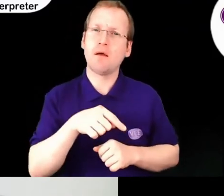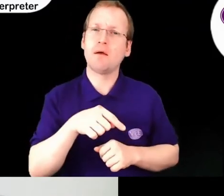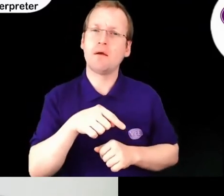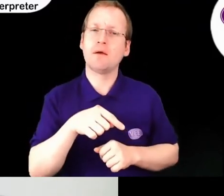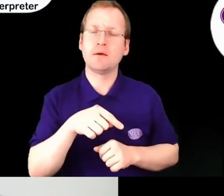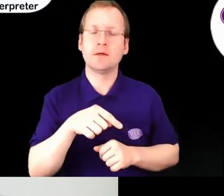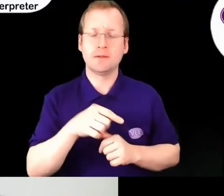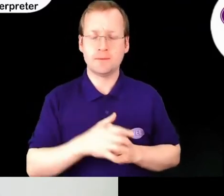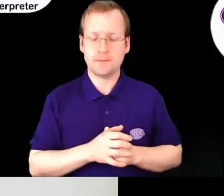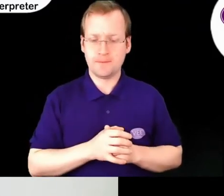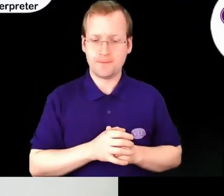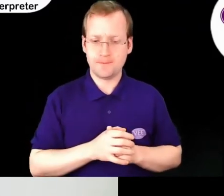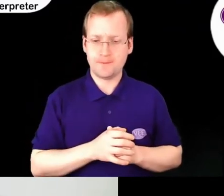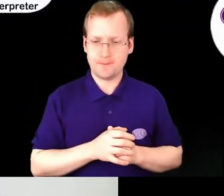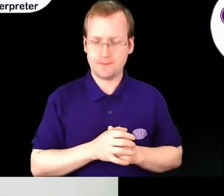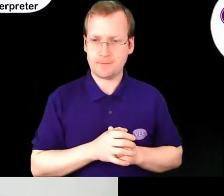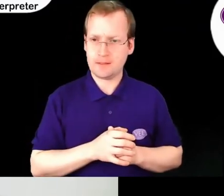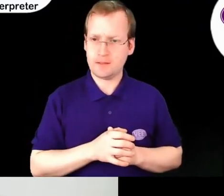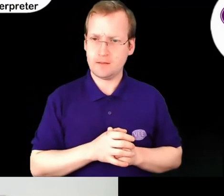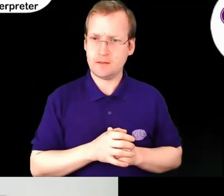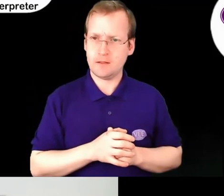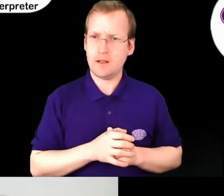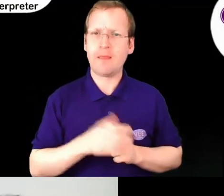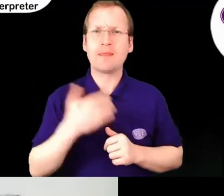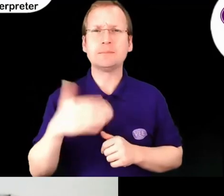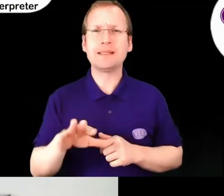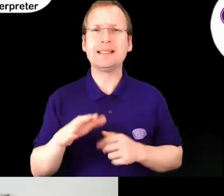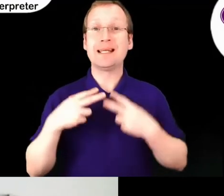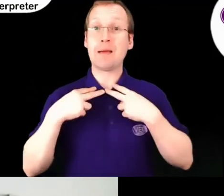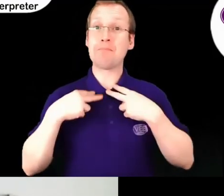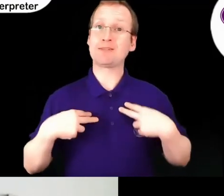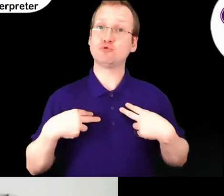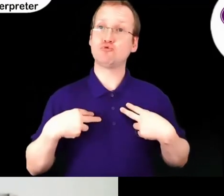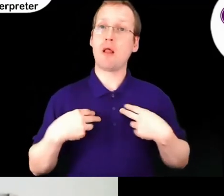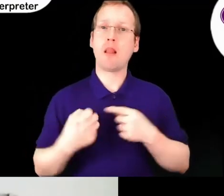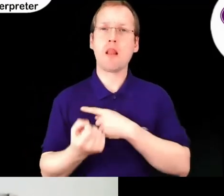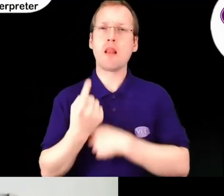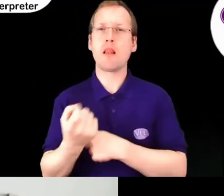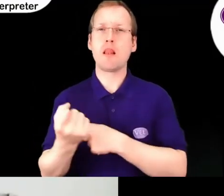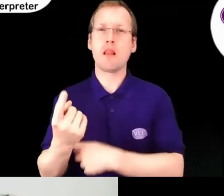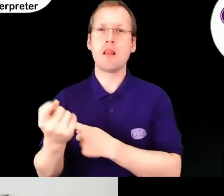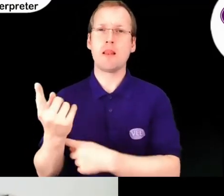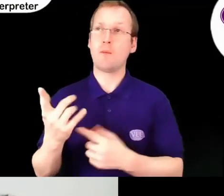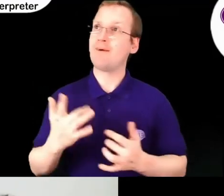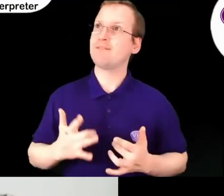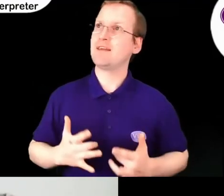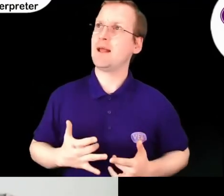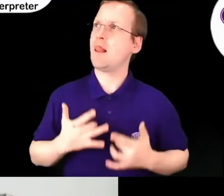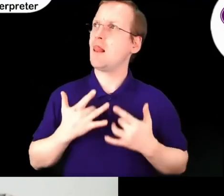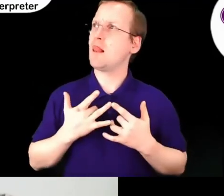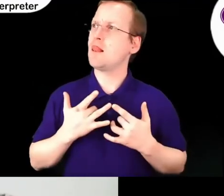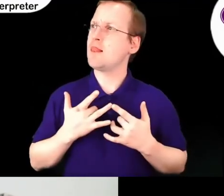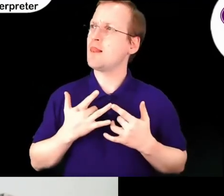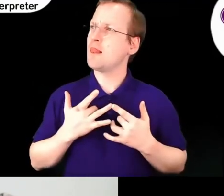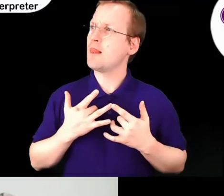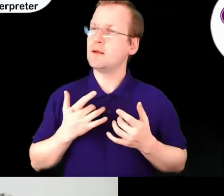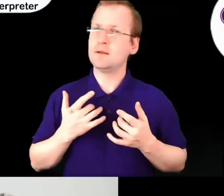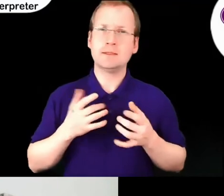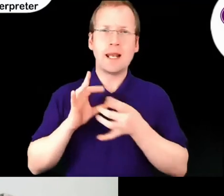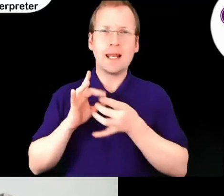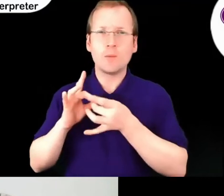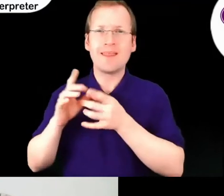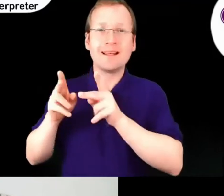I suppose there have been, you know, pastoral moments where you realise whether to do with death and